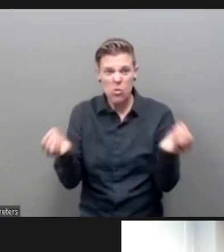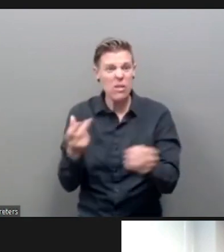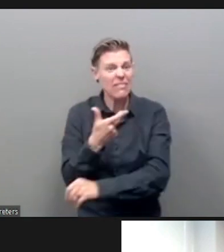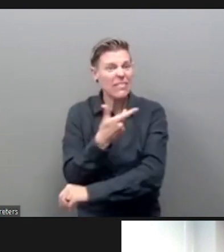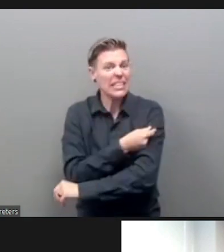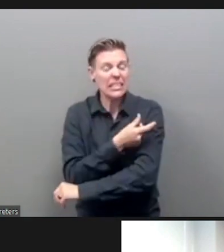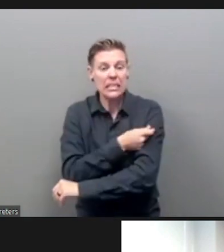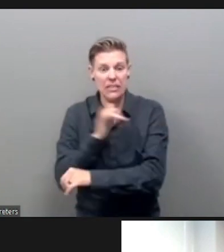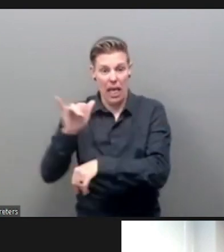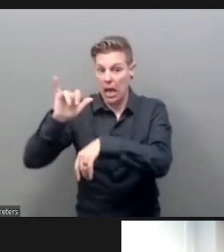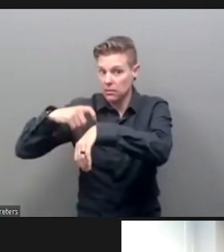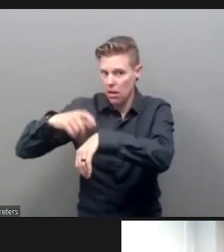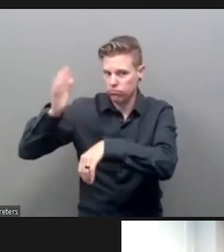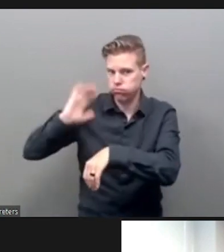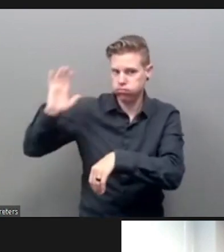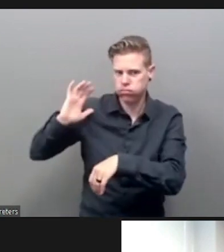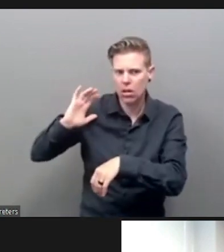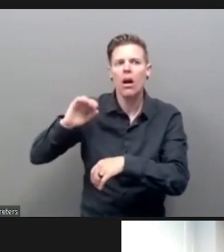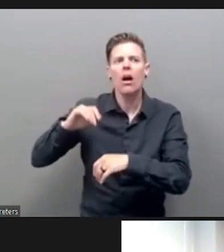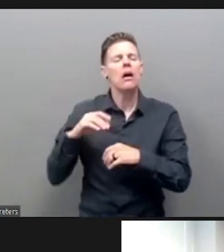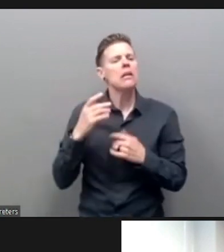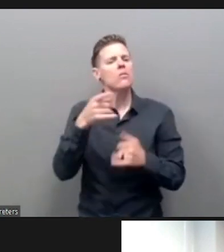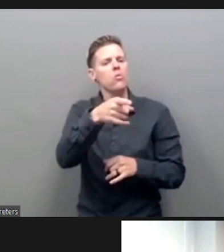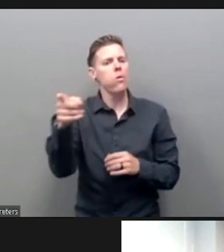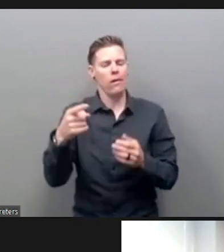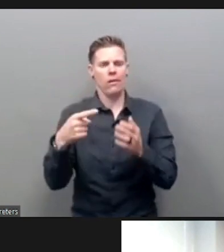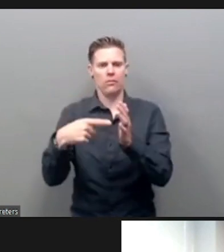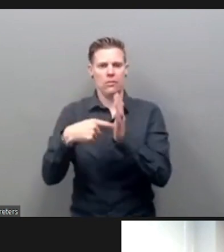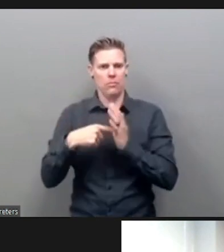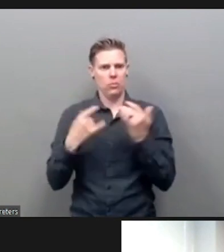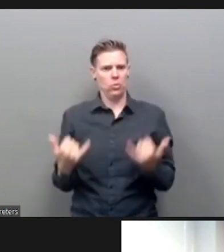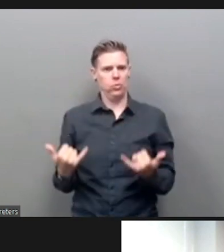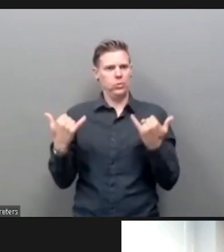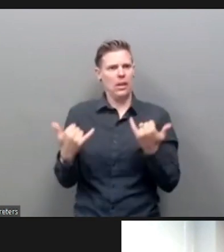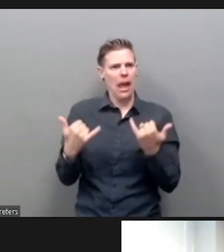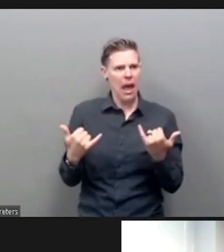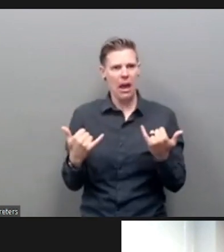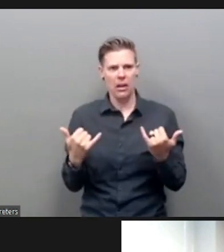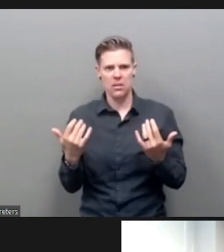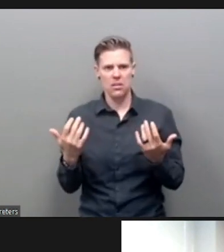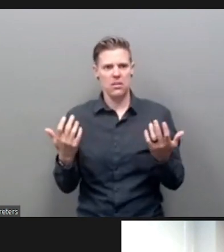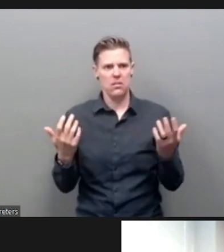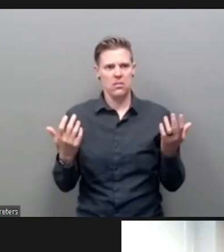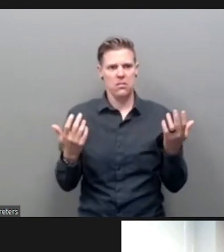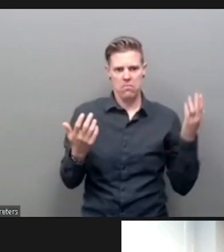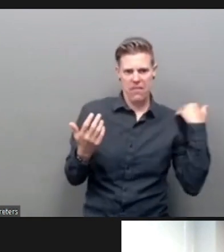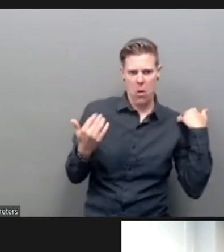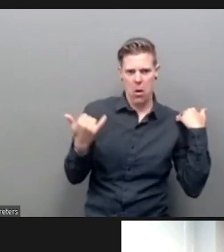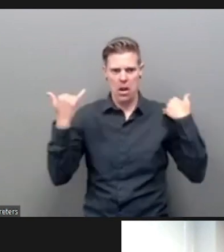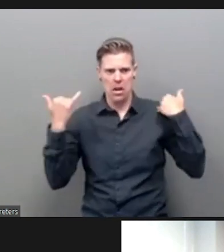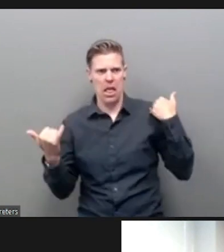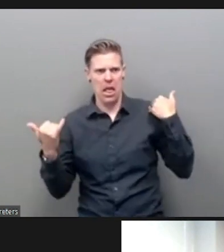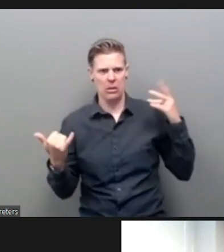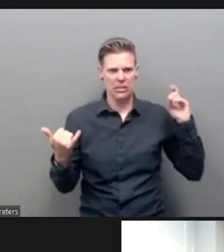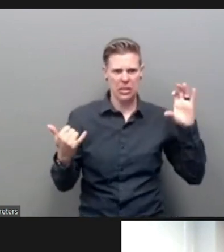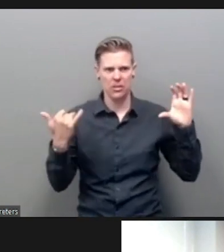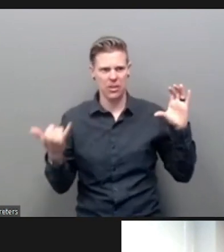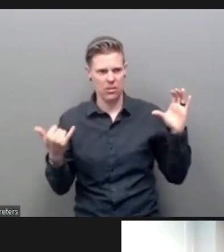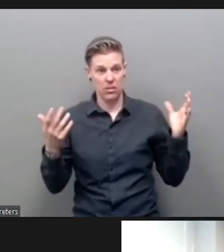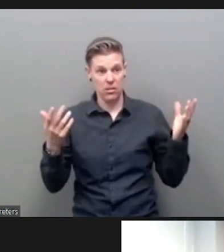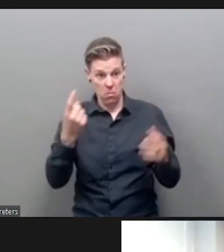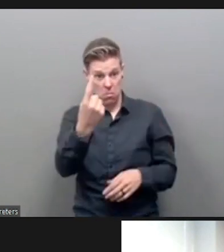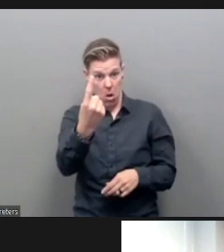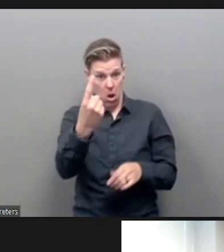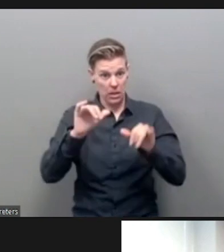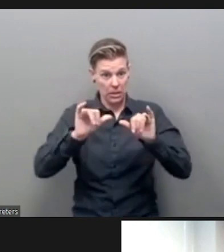and now was, whether or not there'd be enough ventilators for all the COVID patients. How does crisis standards of care